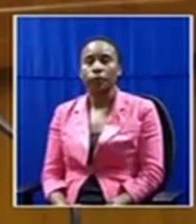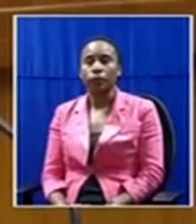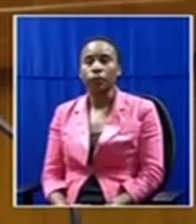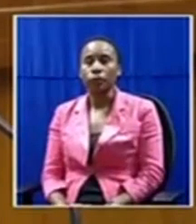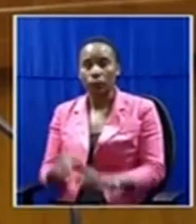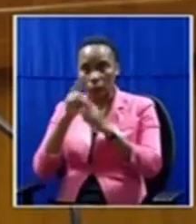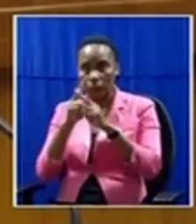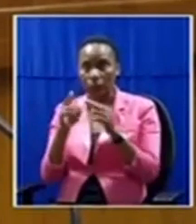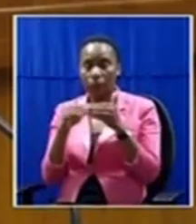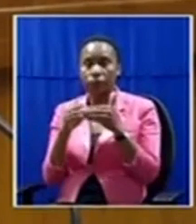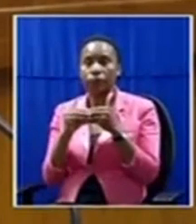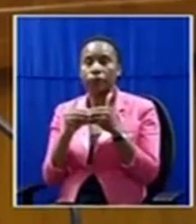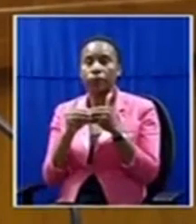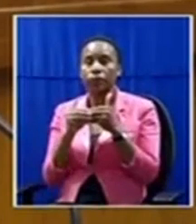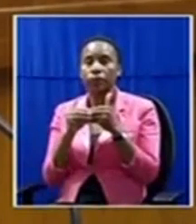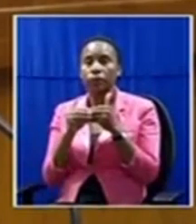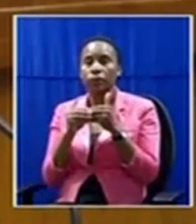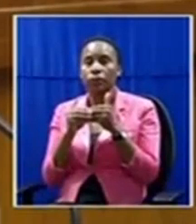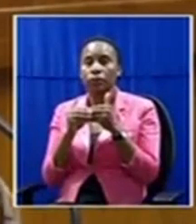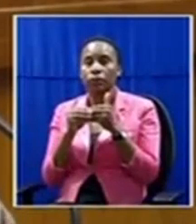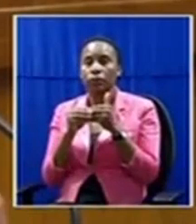Honorable members,